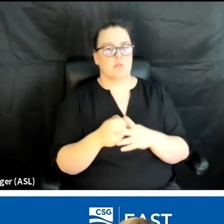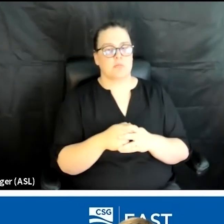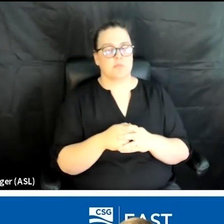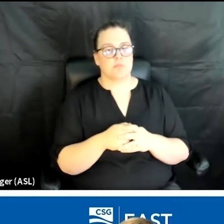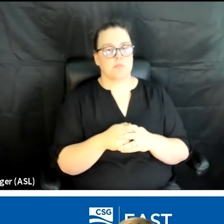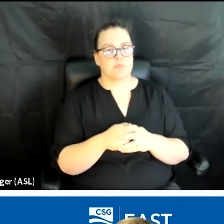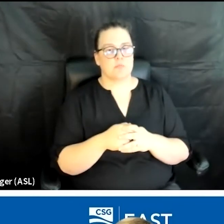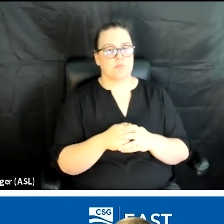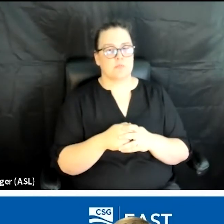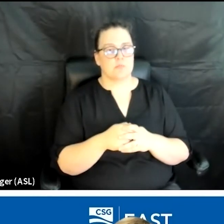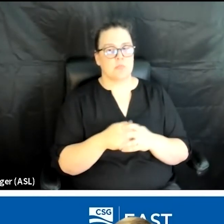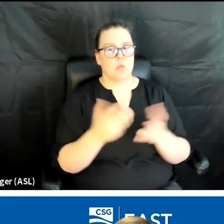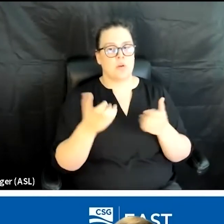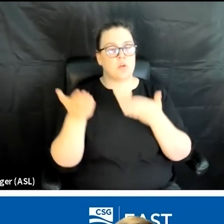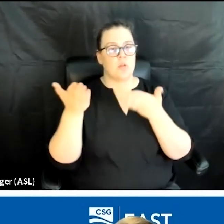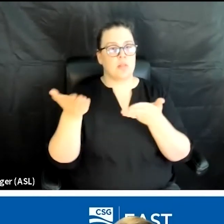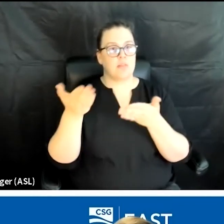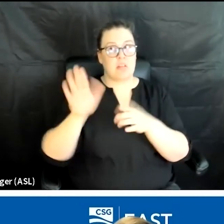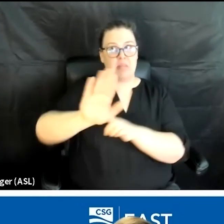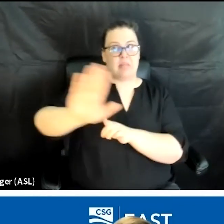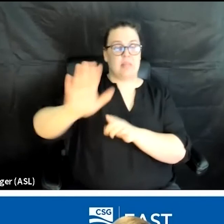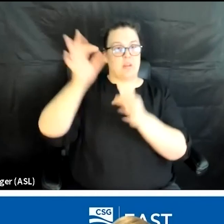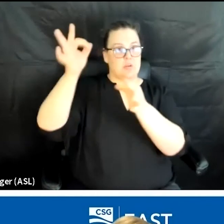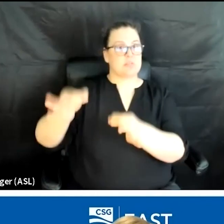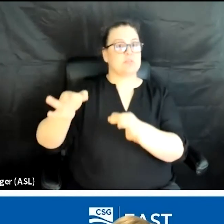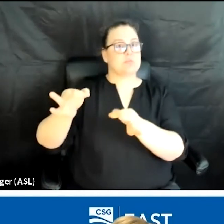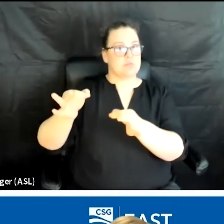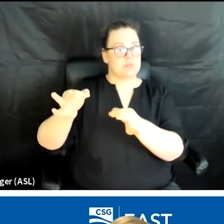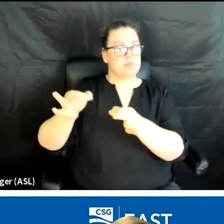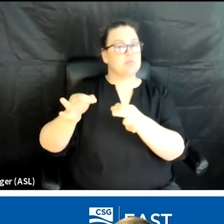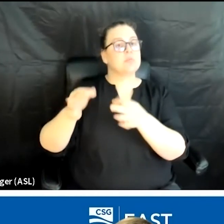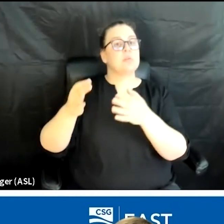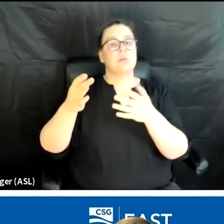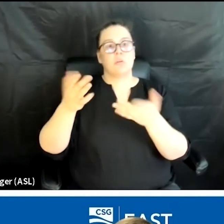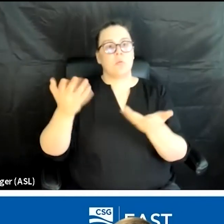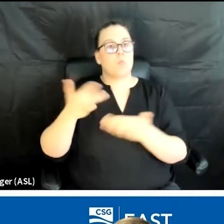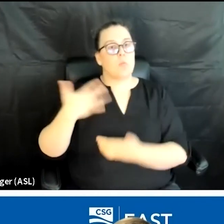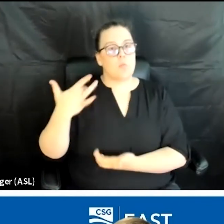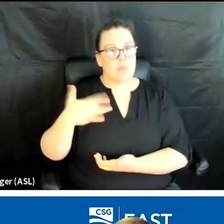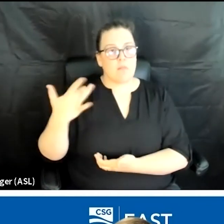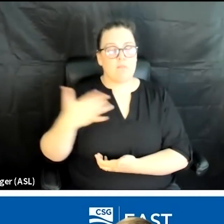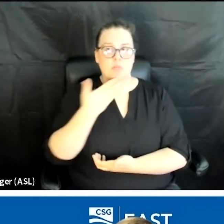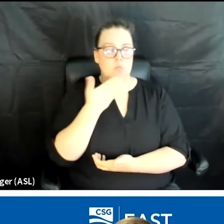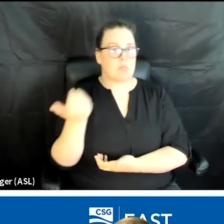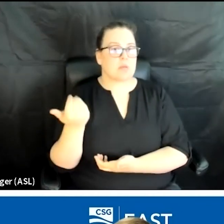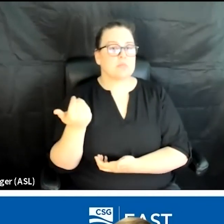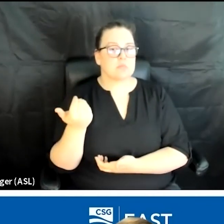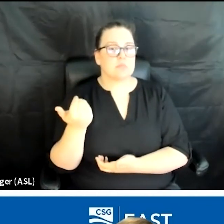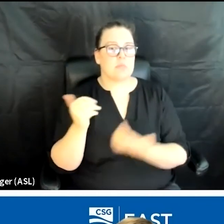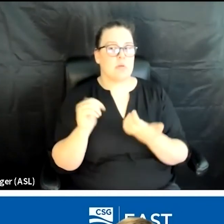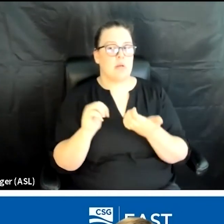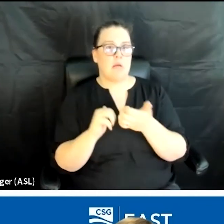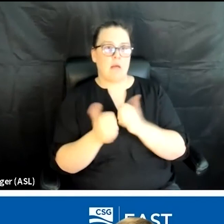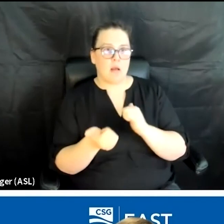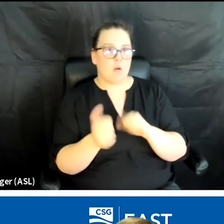like I said, we wanted to leave it up to them to determine what they feel would be best and how